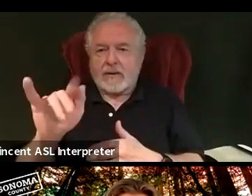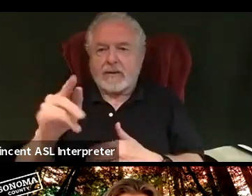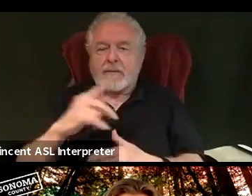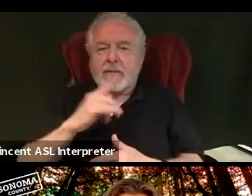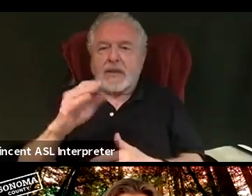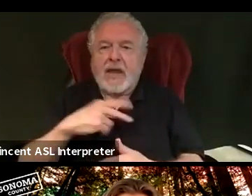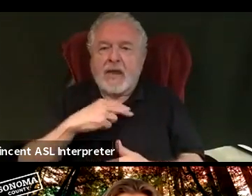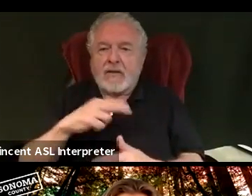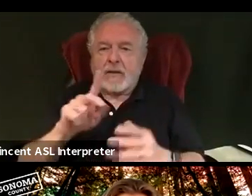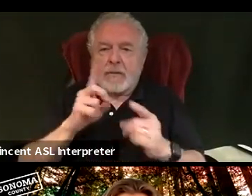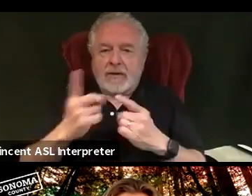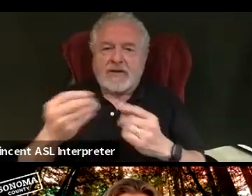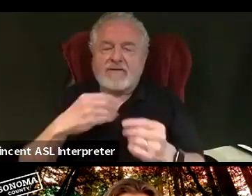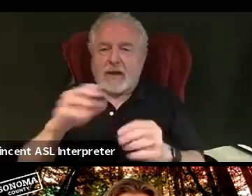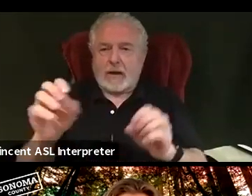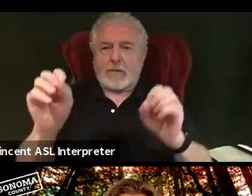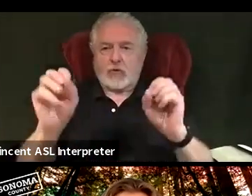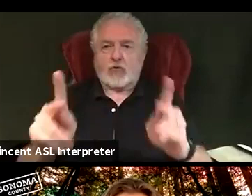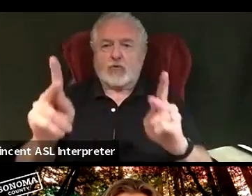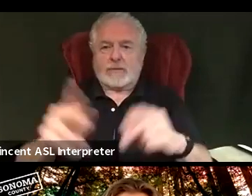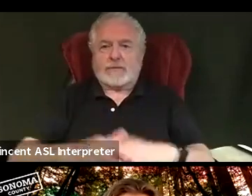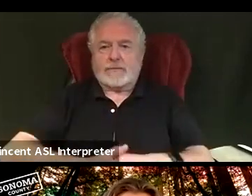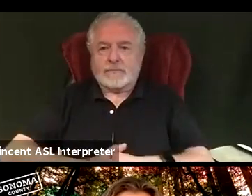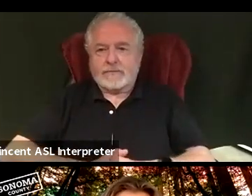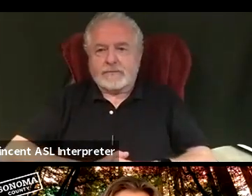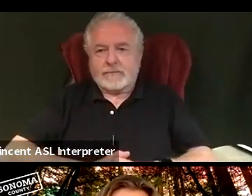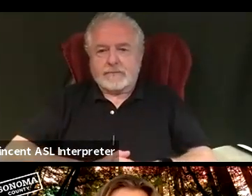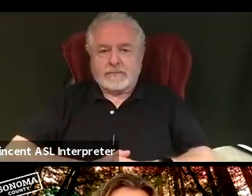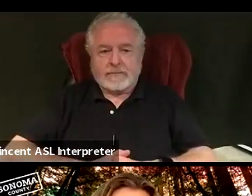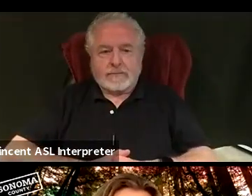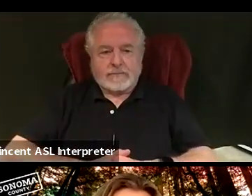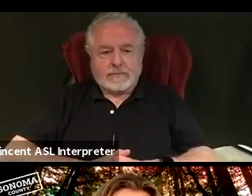health department for giving us that opportunity.